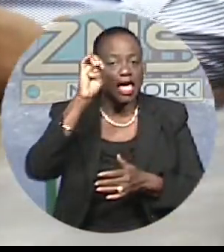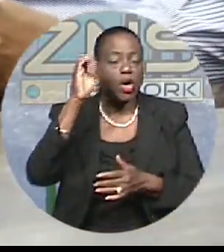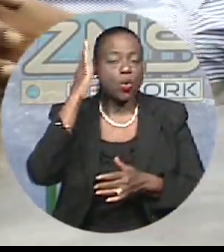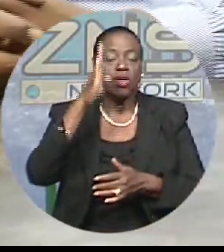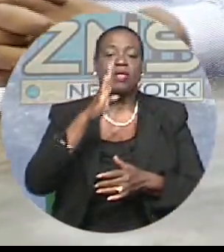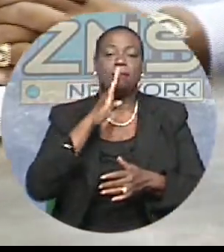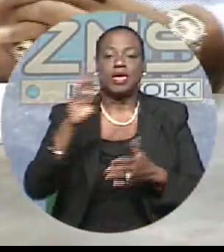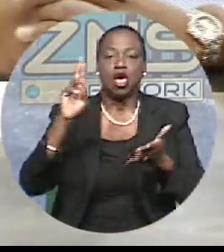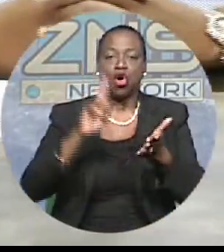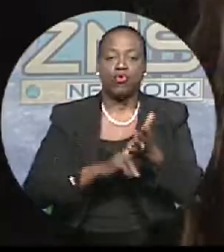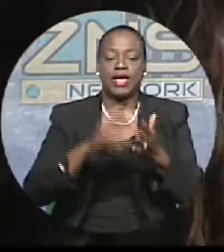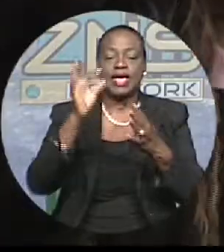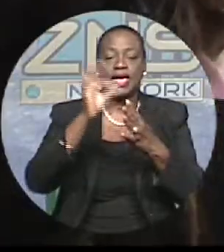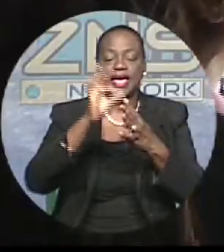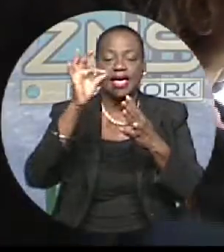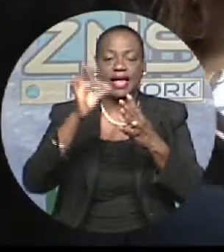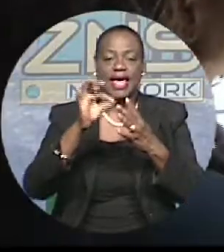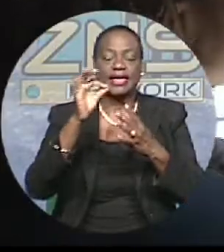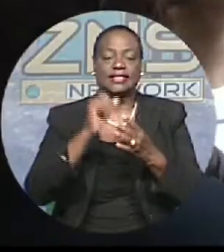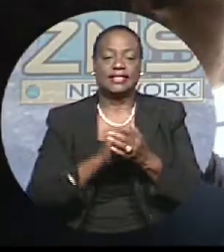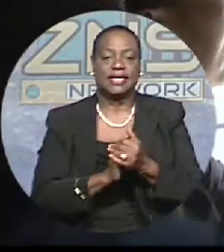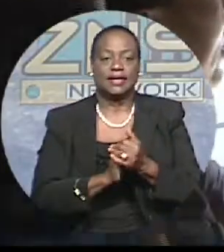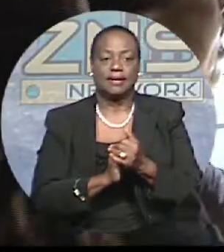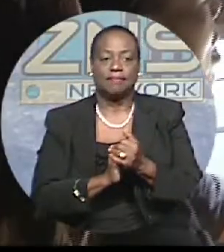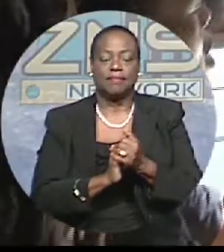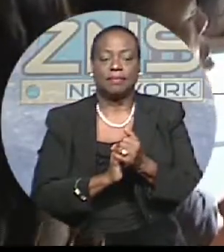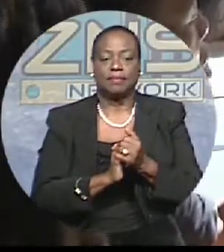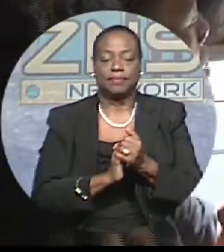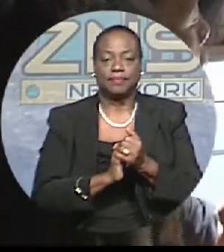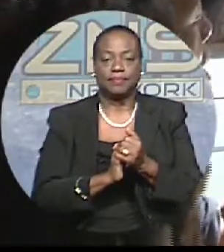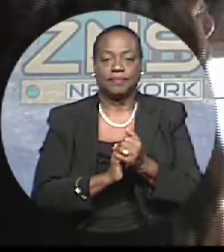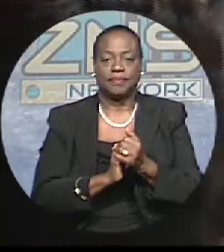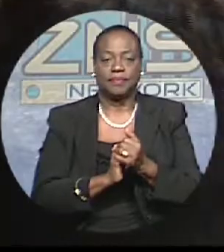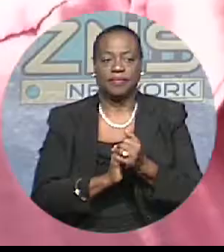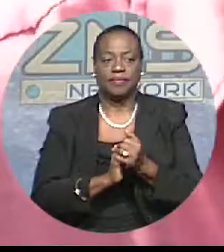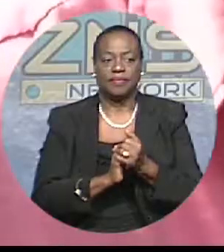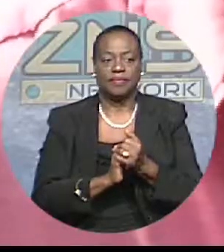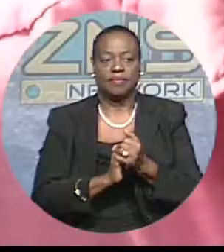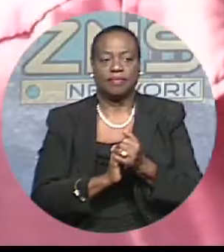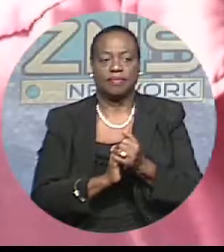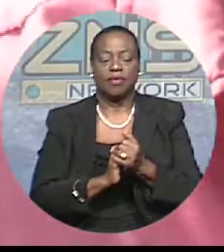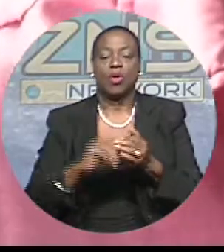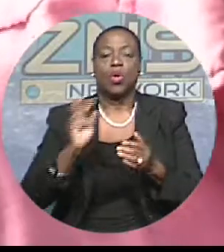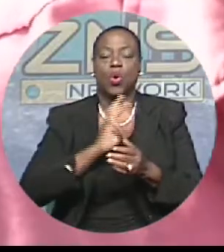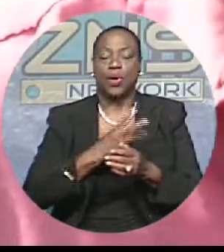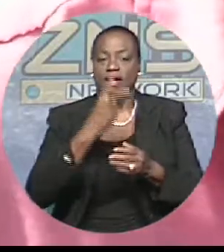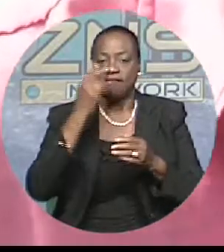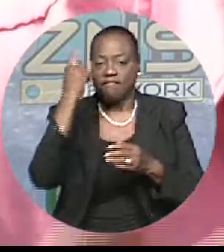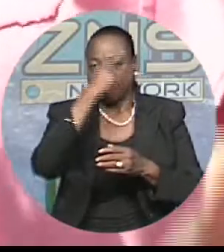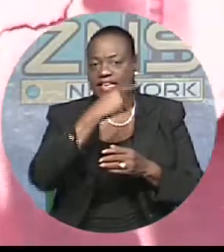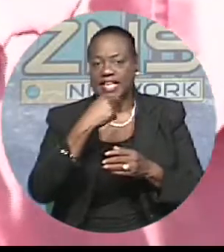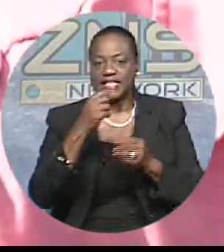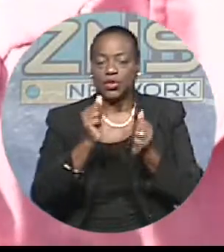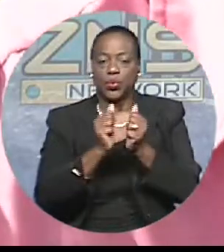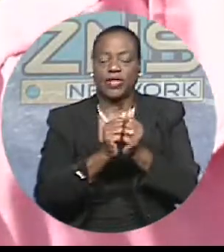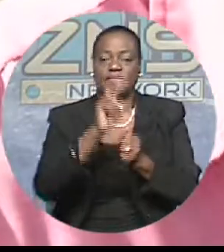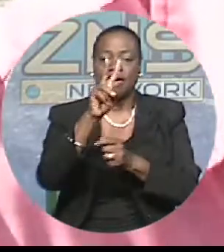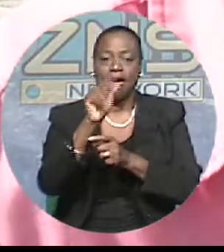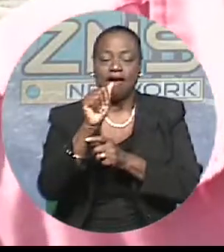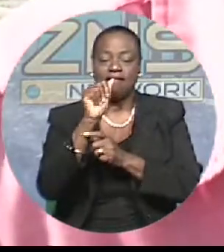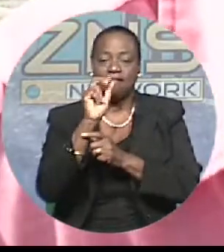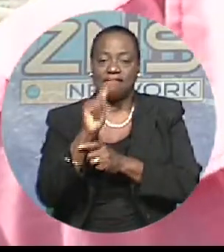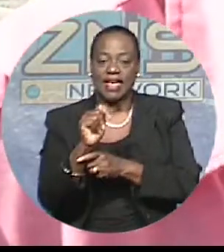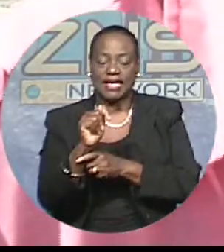a series of industrial agreements signed off on right before Friday's election. Be a face with that. That's the reason for it. Some of those industrial agreements